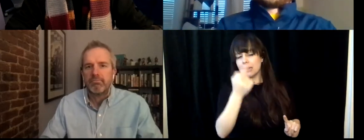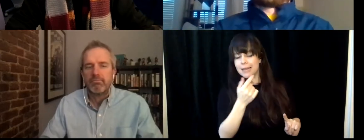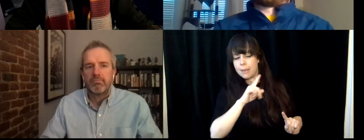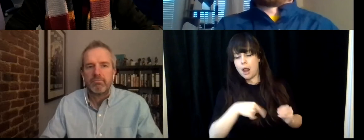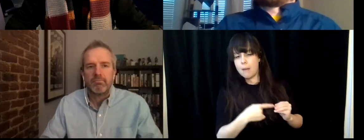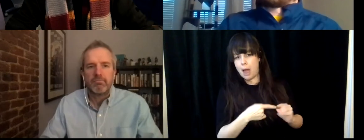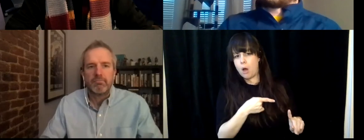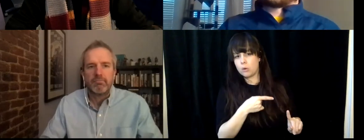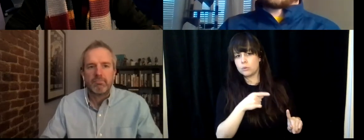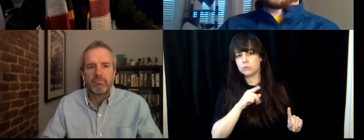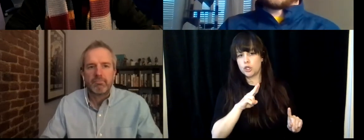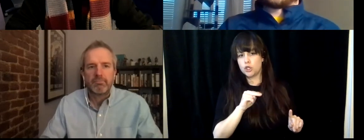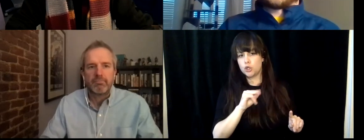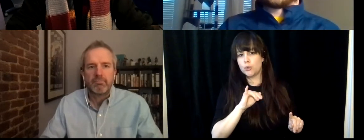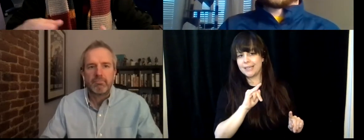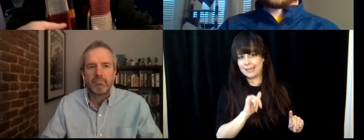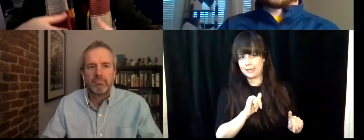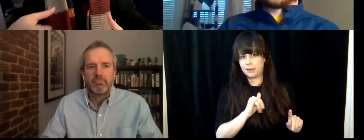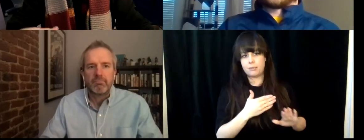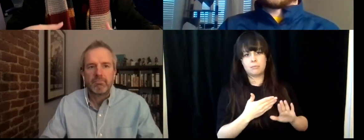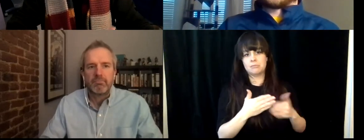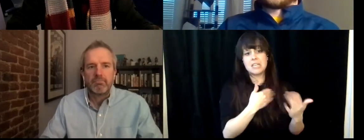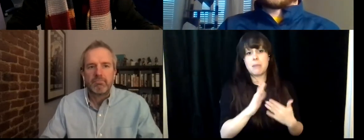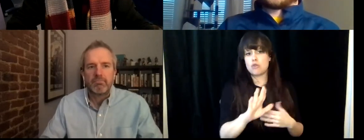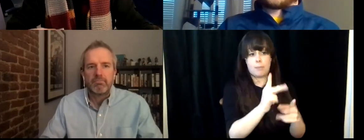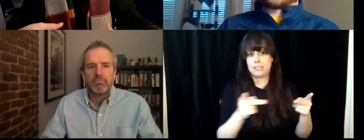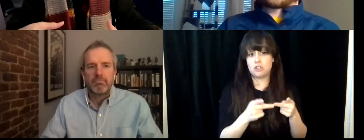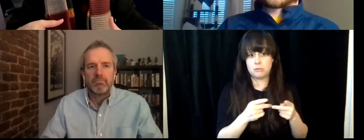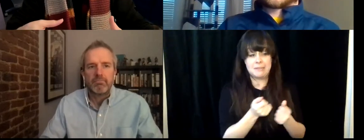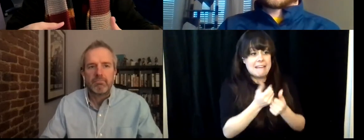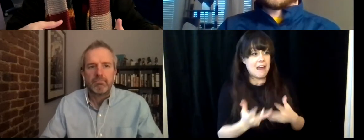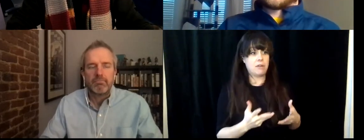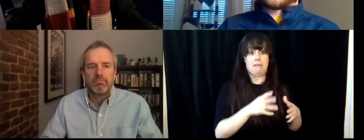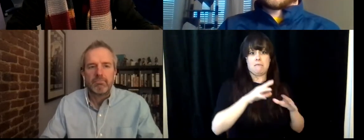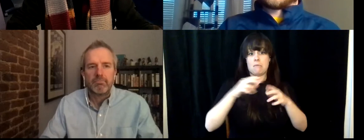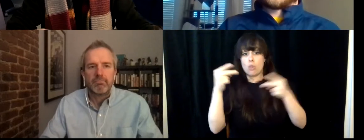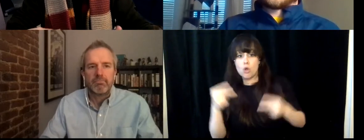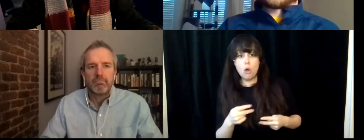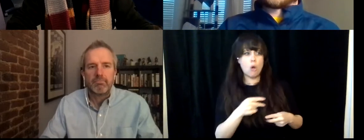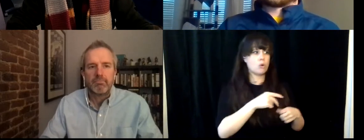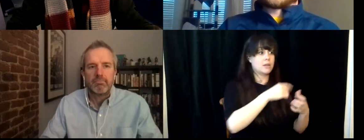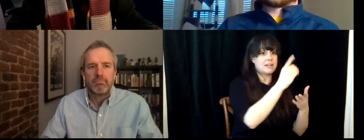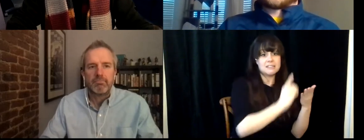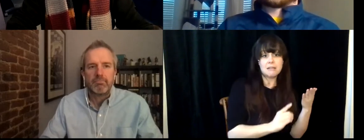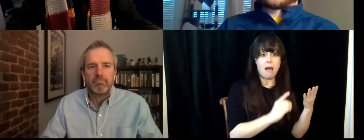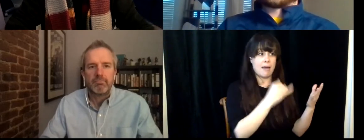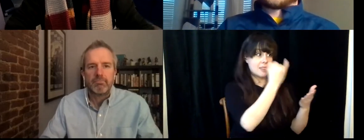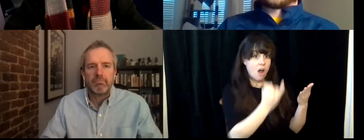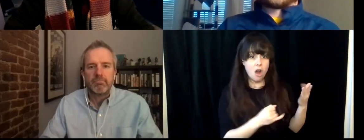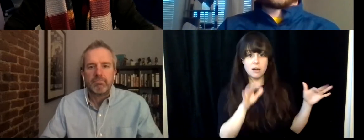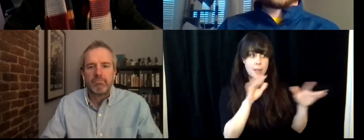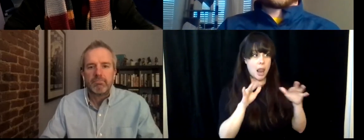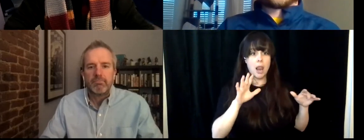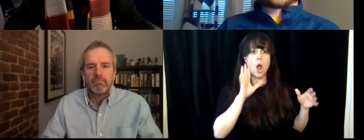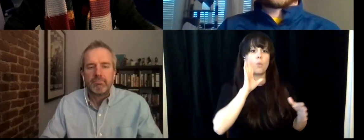regardless of your position, because it's all going to be put together in a similar, if not Unity, something similar. And